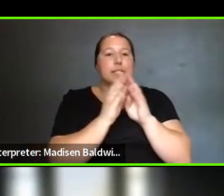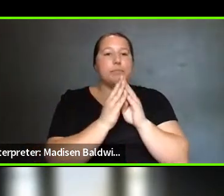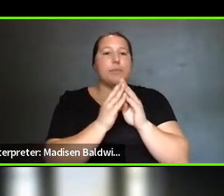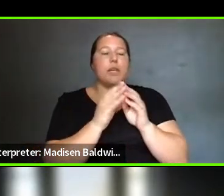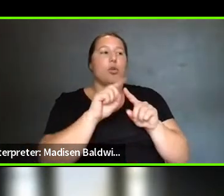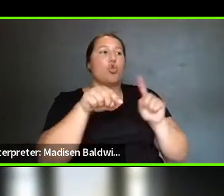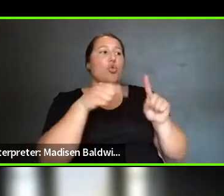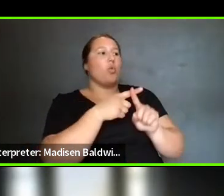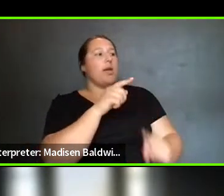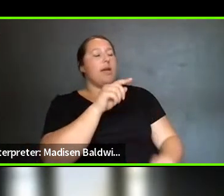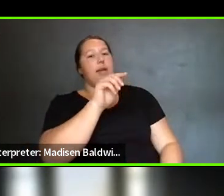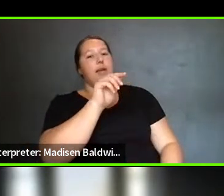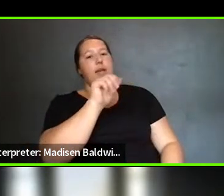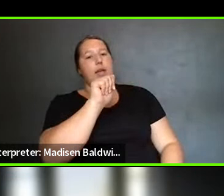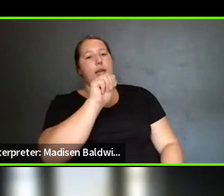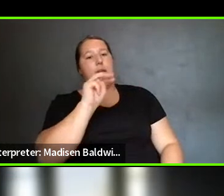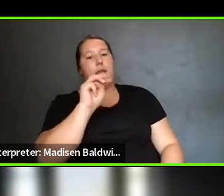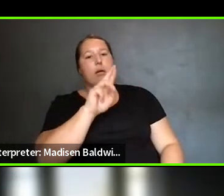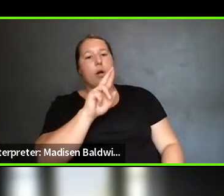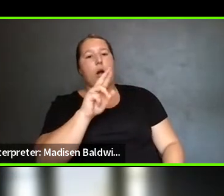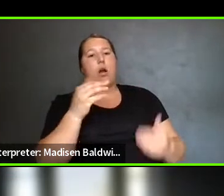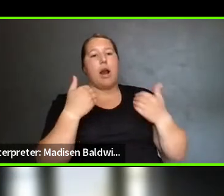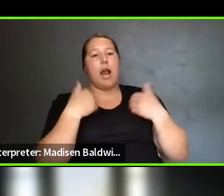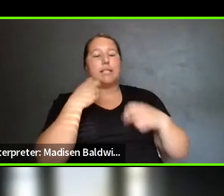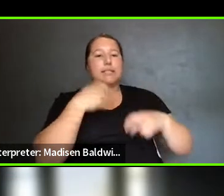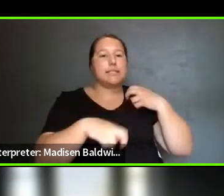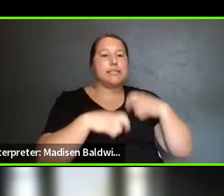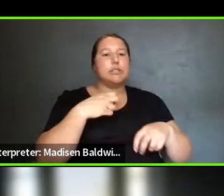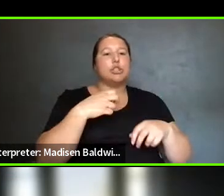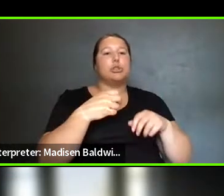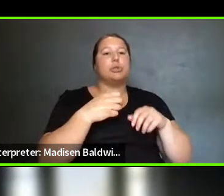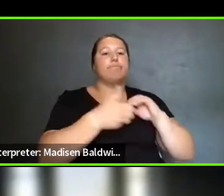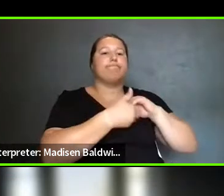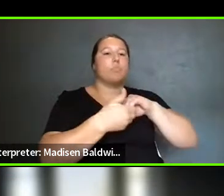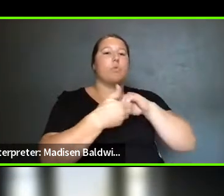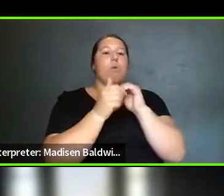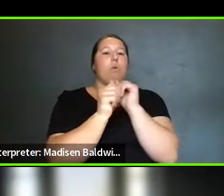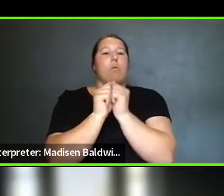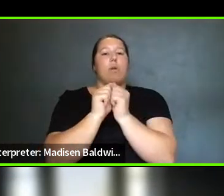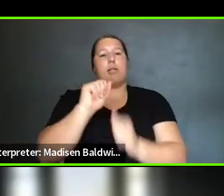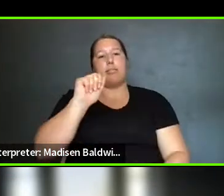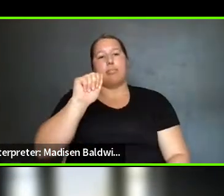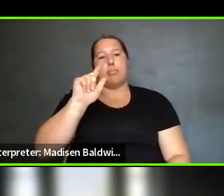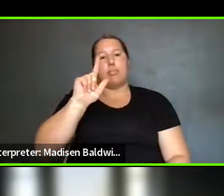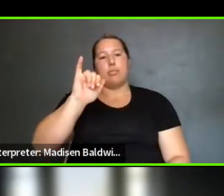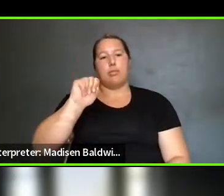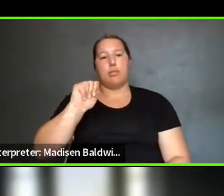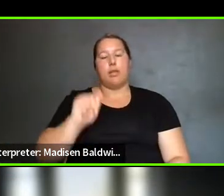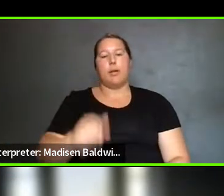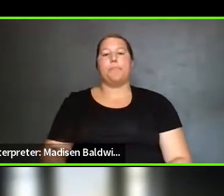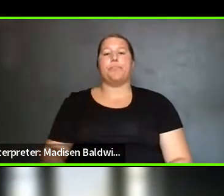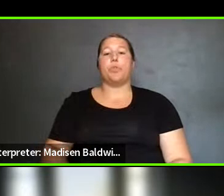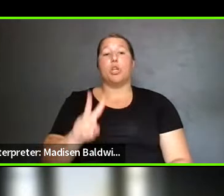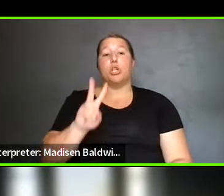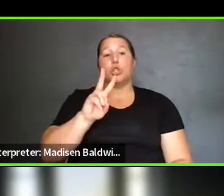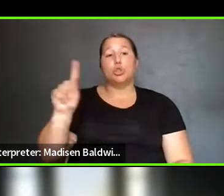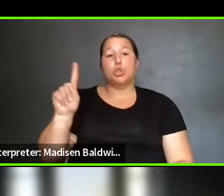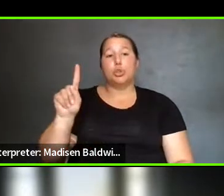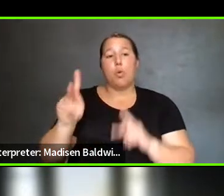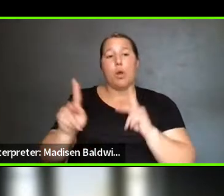issue, they're working through that with Aaliyah. When we work, Sarah meets with the folks from 211, that